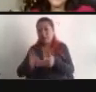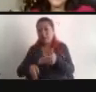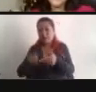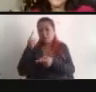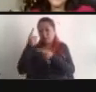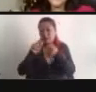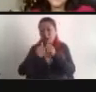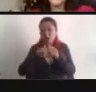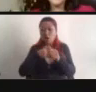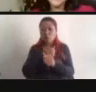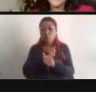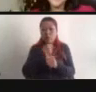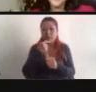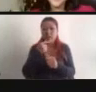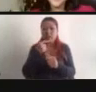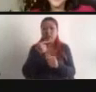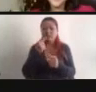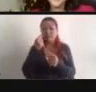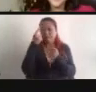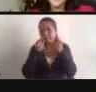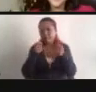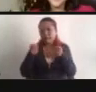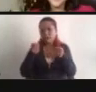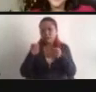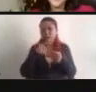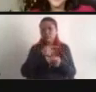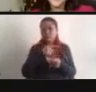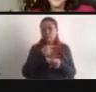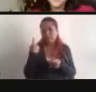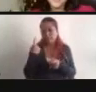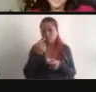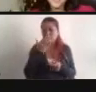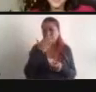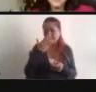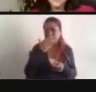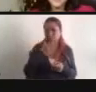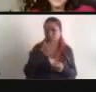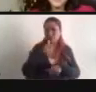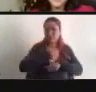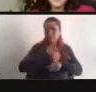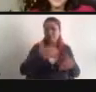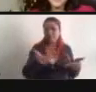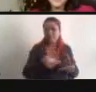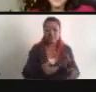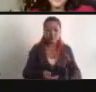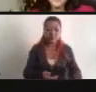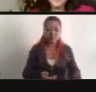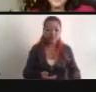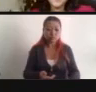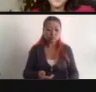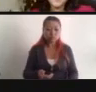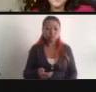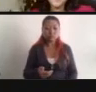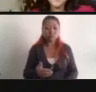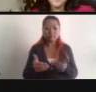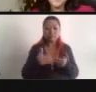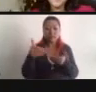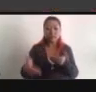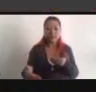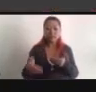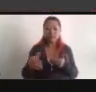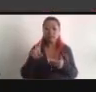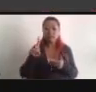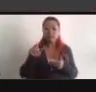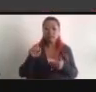these risks. I always think it's a nice stage to set it. So thank you. Thank you. The next speaker on our lineup is Dave